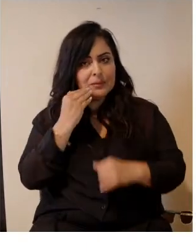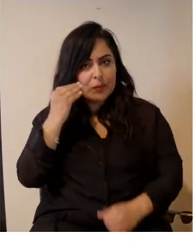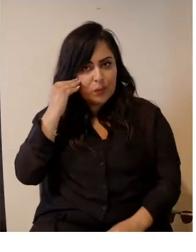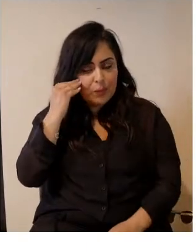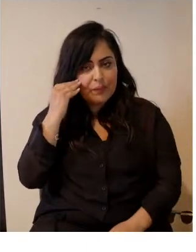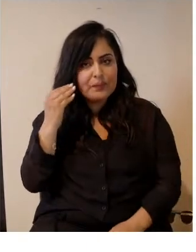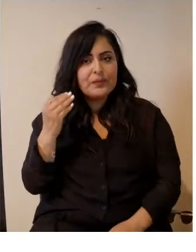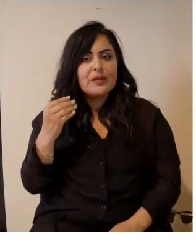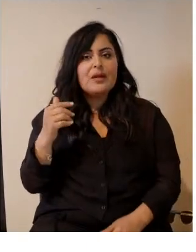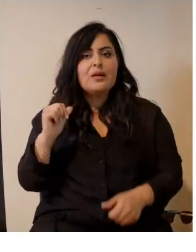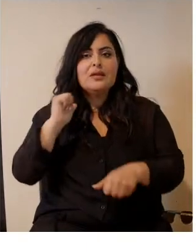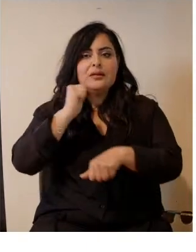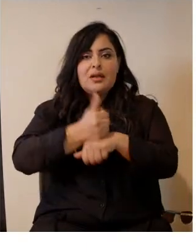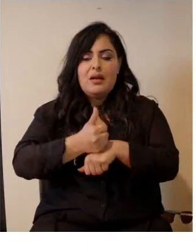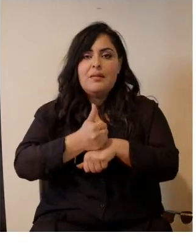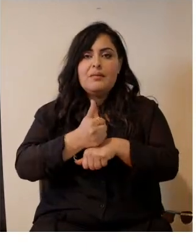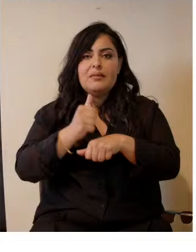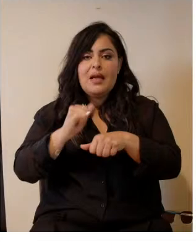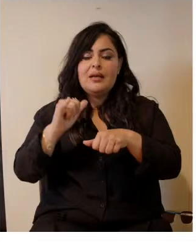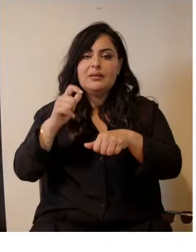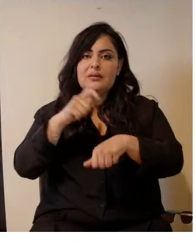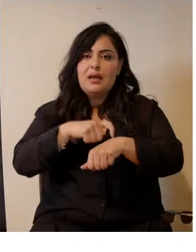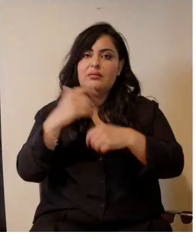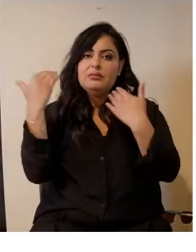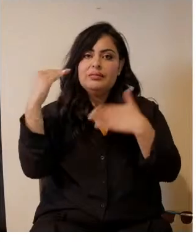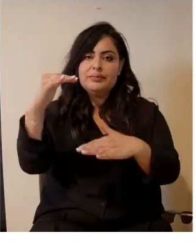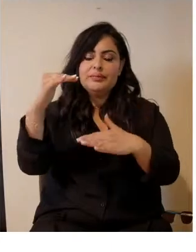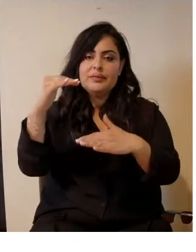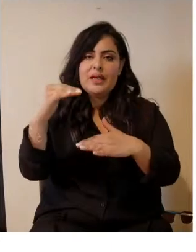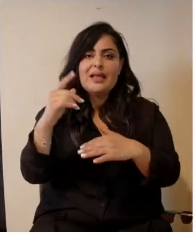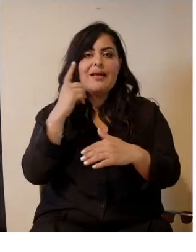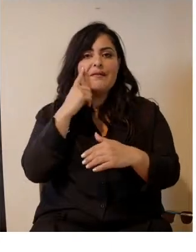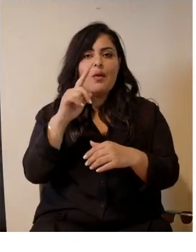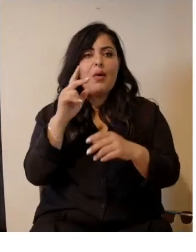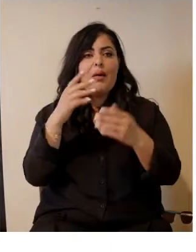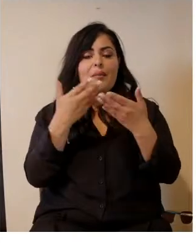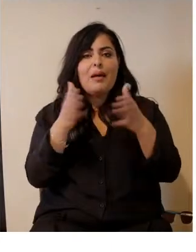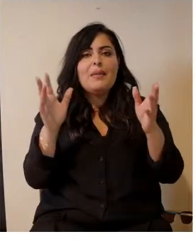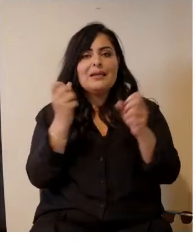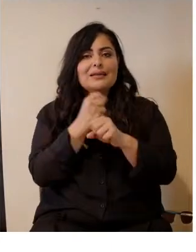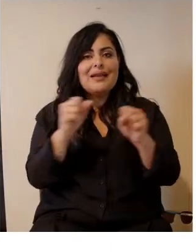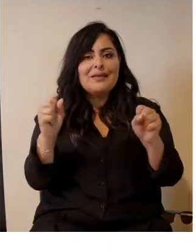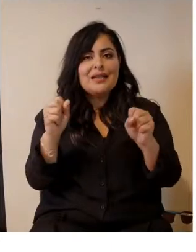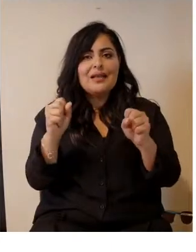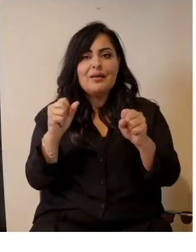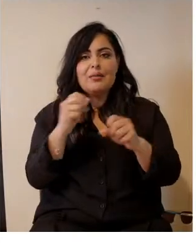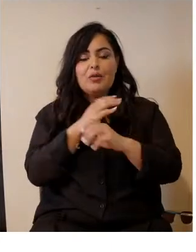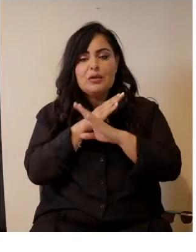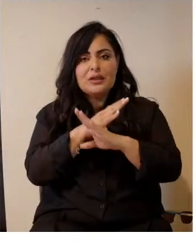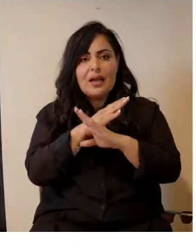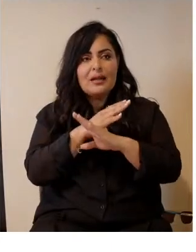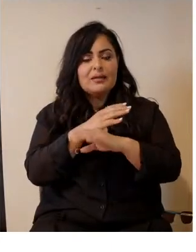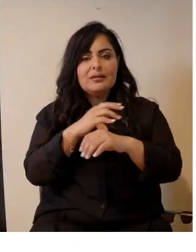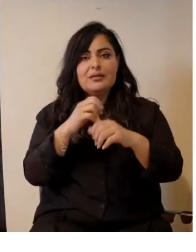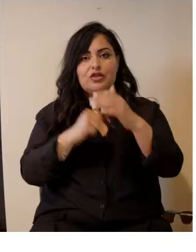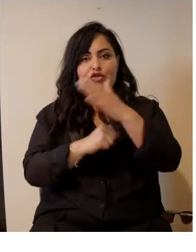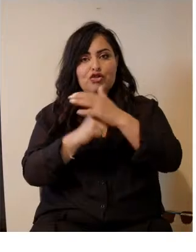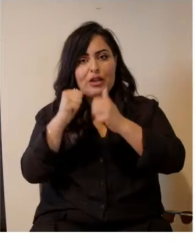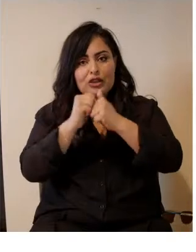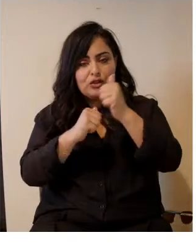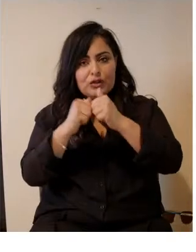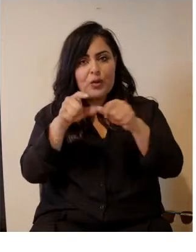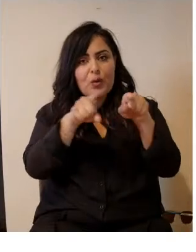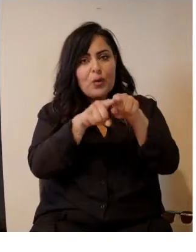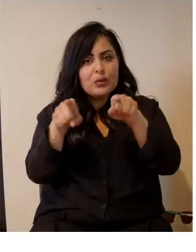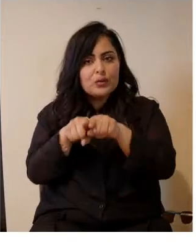We have this in place for enhancing public safety, to protect structures, and also